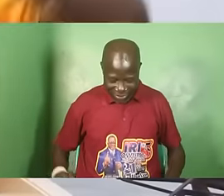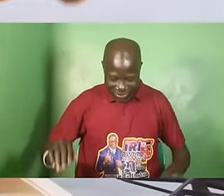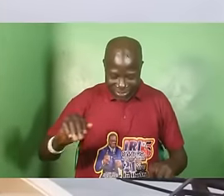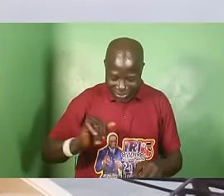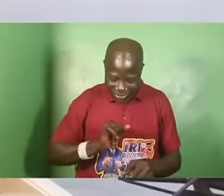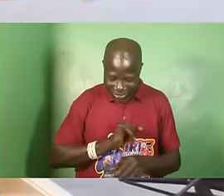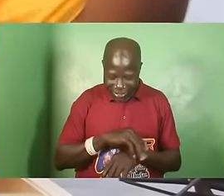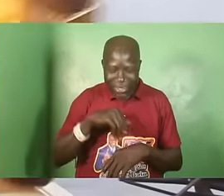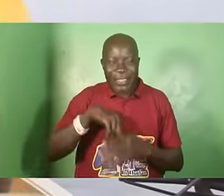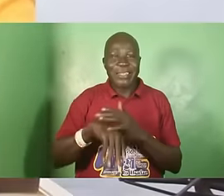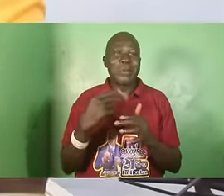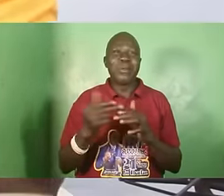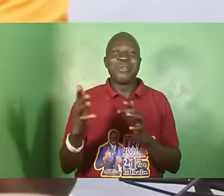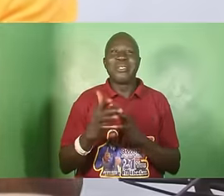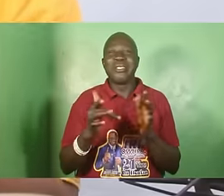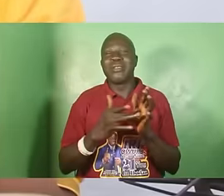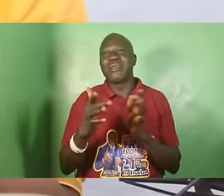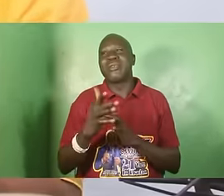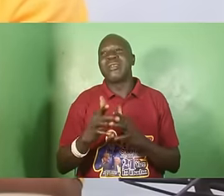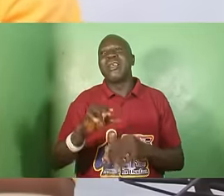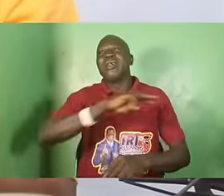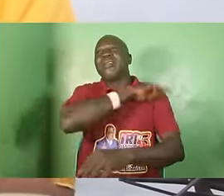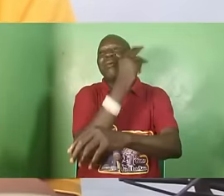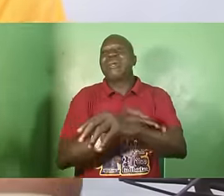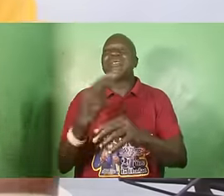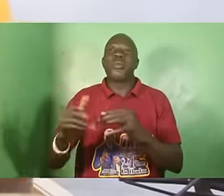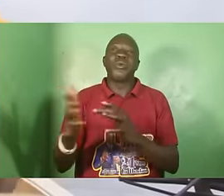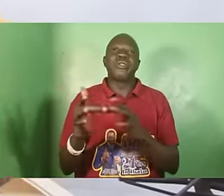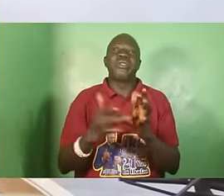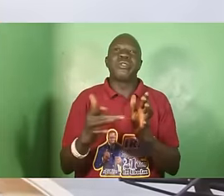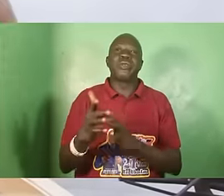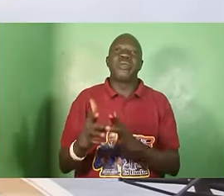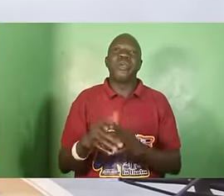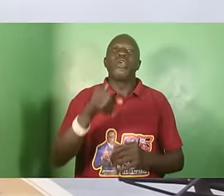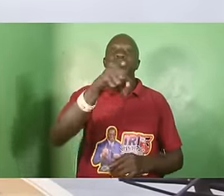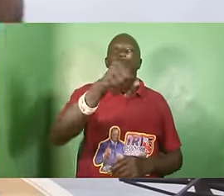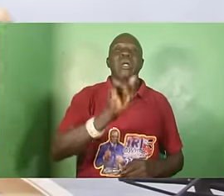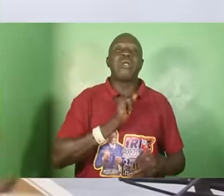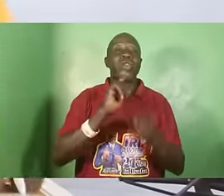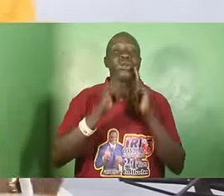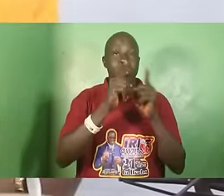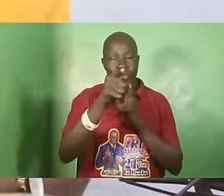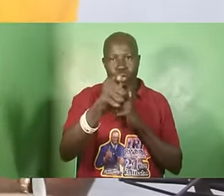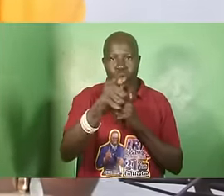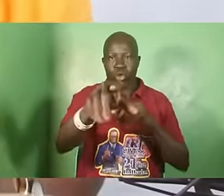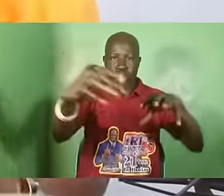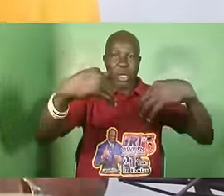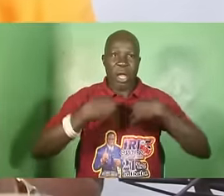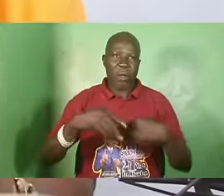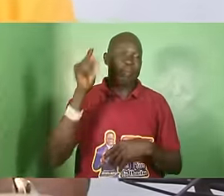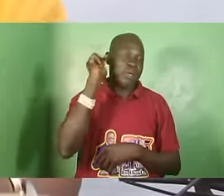Hey, and Imana yoka for in the name of Jesus. Leji patuna. In the name of Jesus. Iwani mumba soro yi. Wani